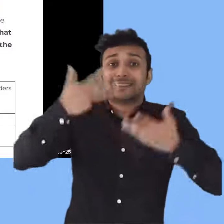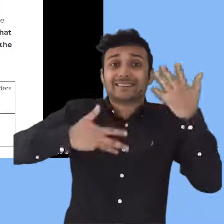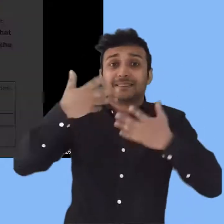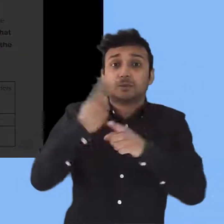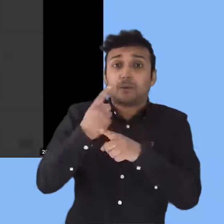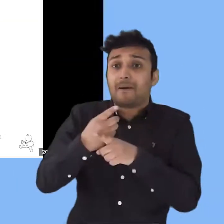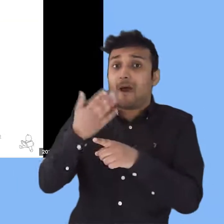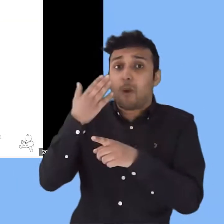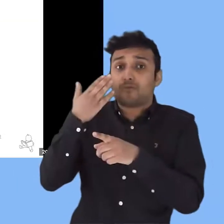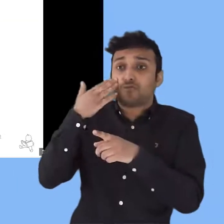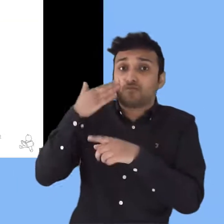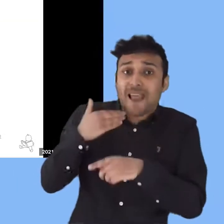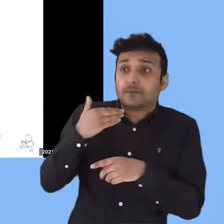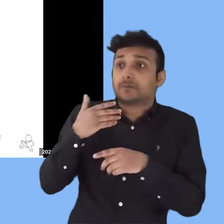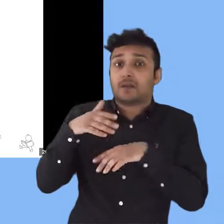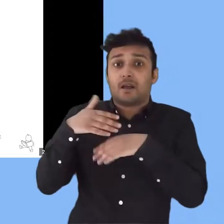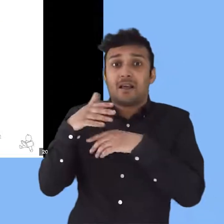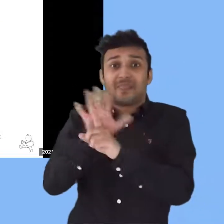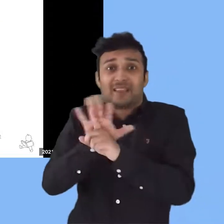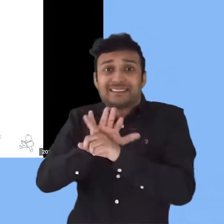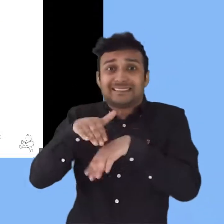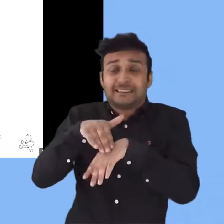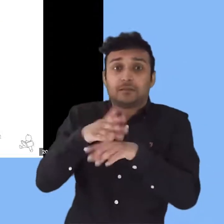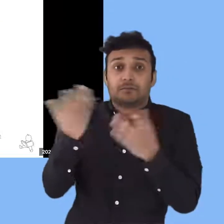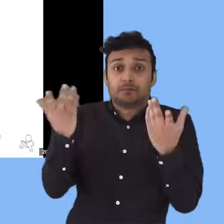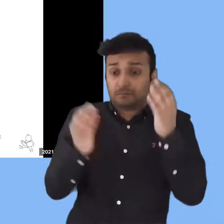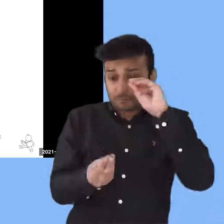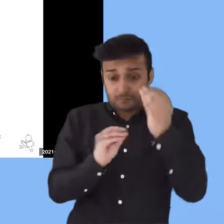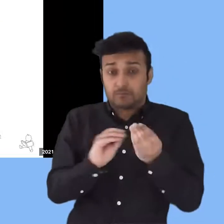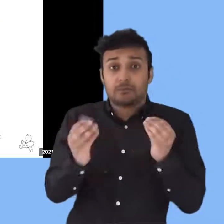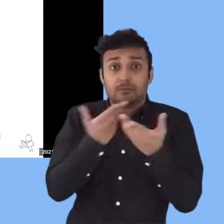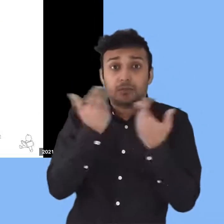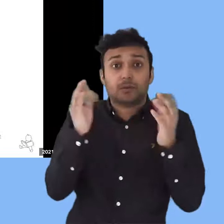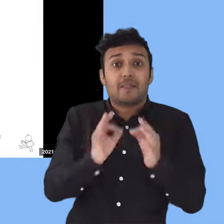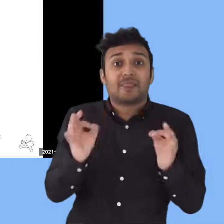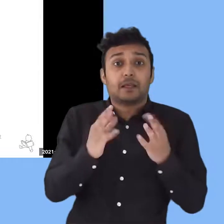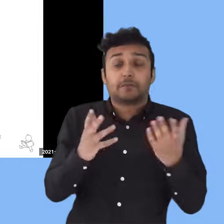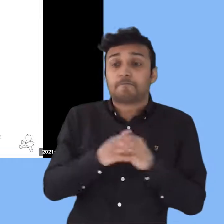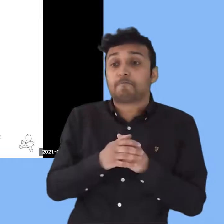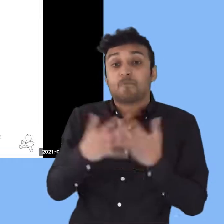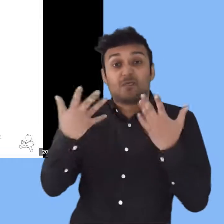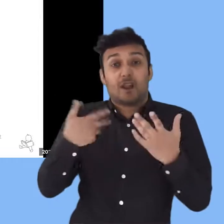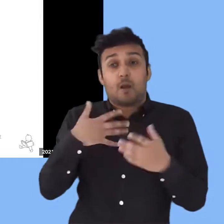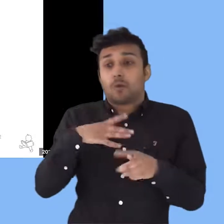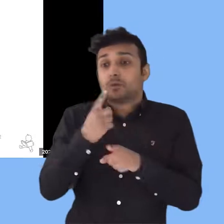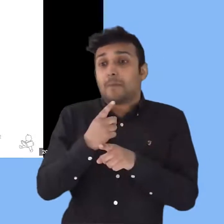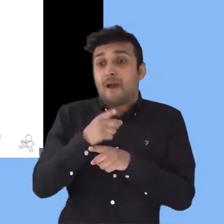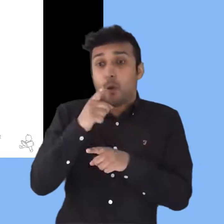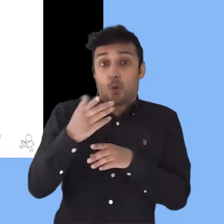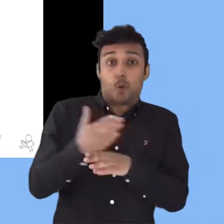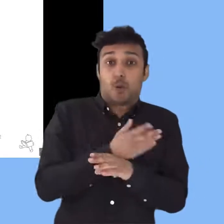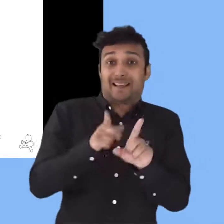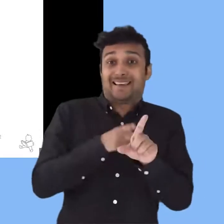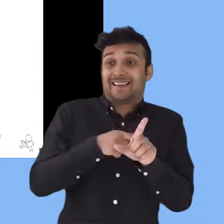race. That's the profession. And I also want to turn our attention now to the early years foundation stage profile